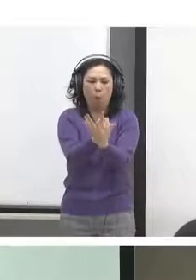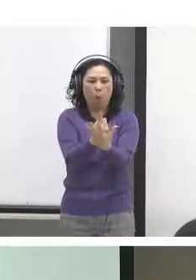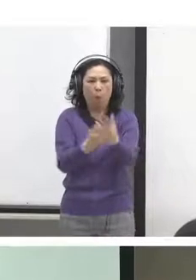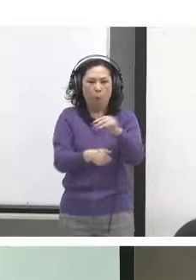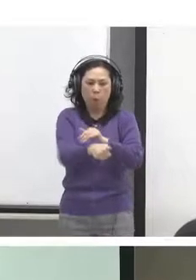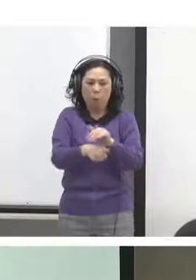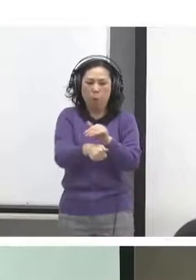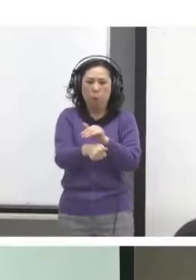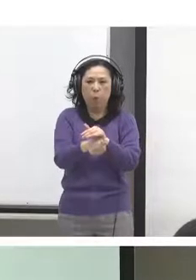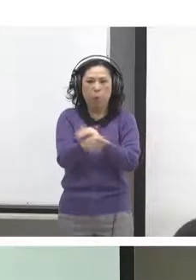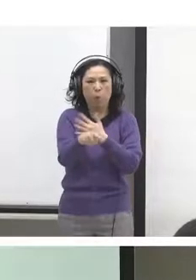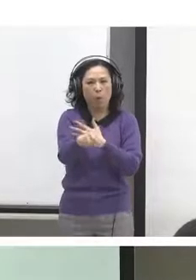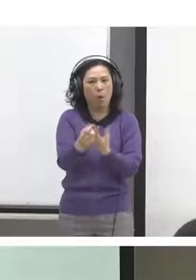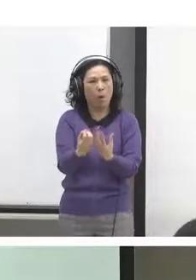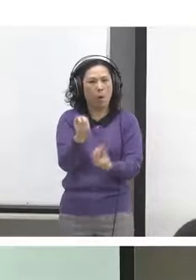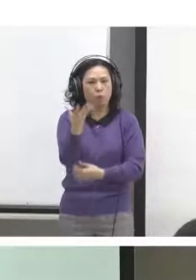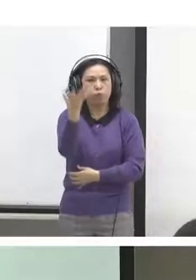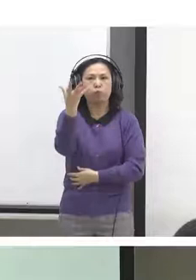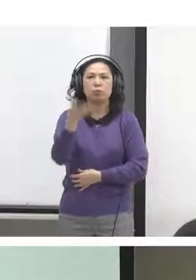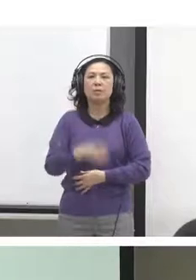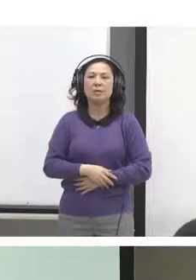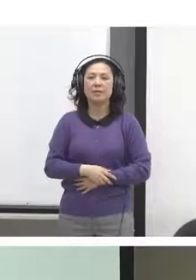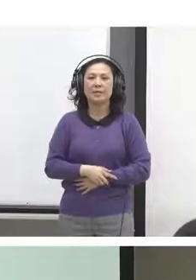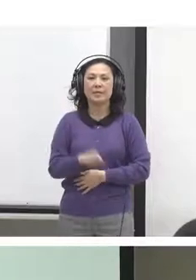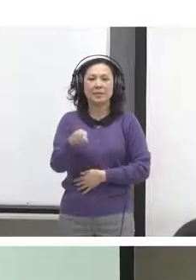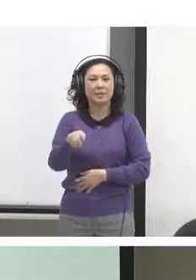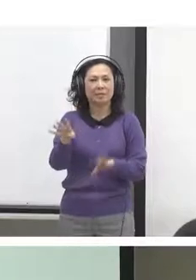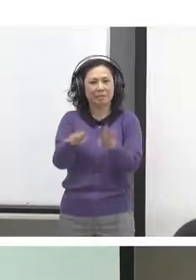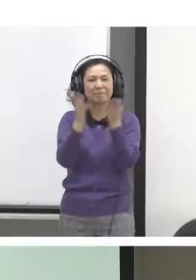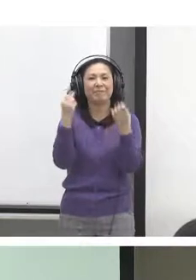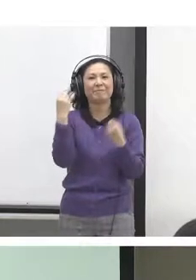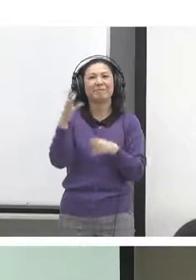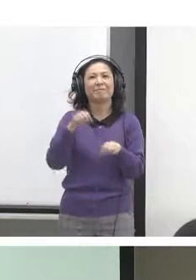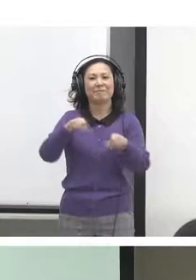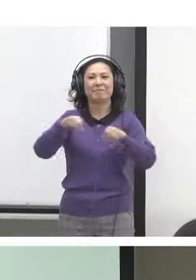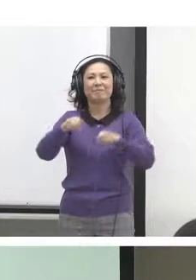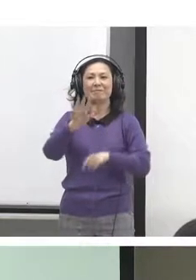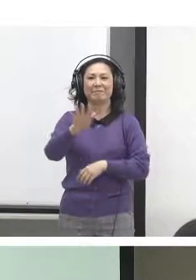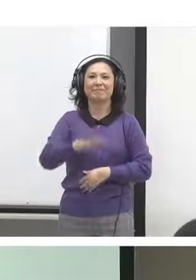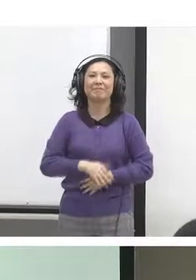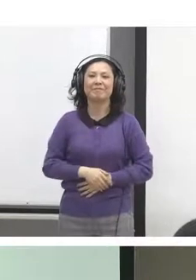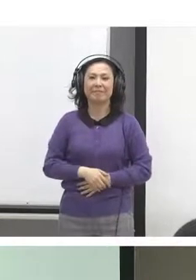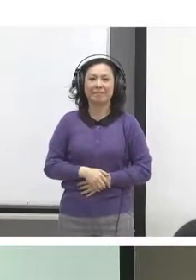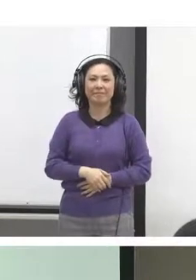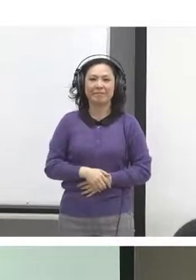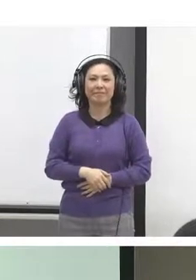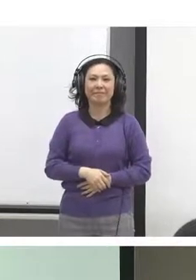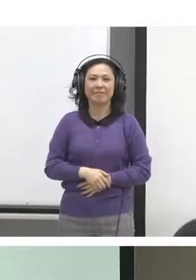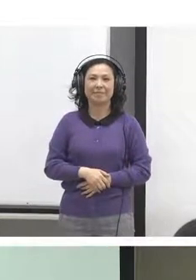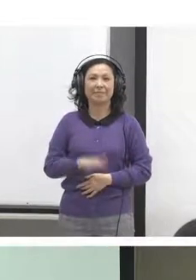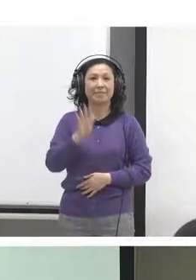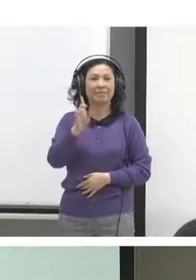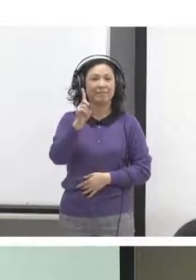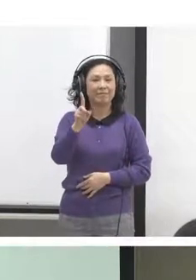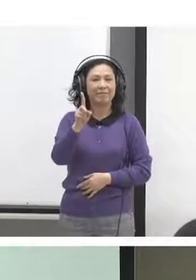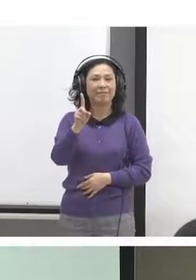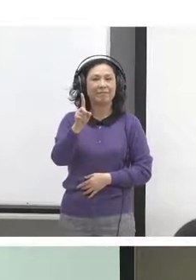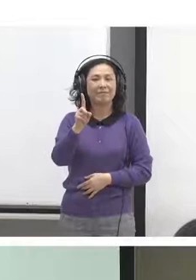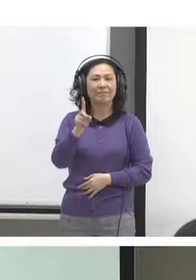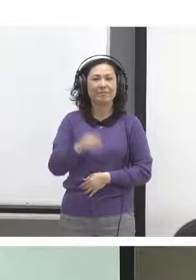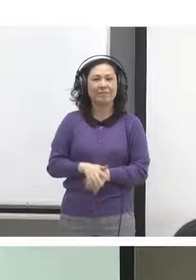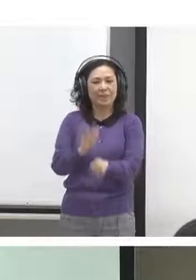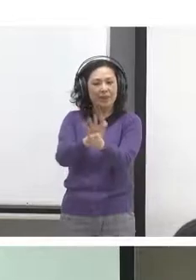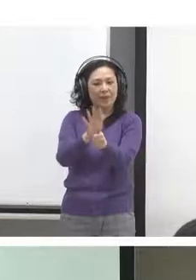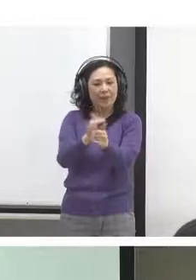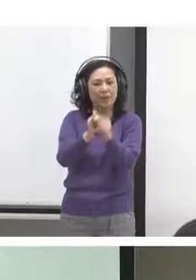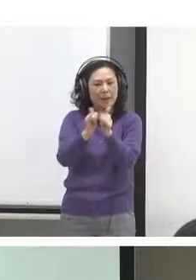new initiative has emerged, a social problem-solving service competition targeted to the